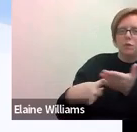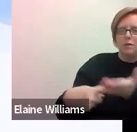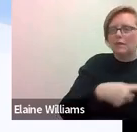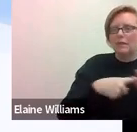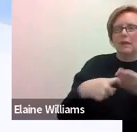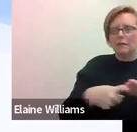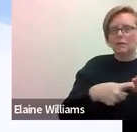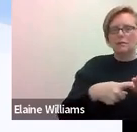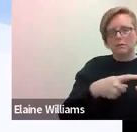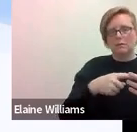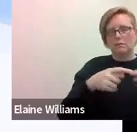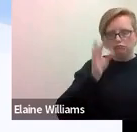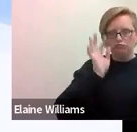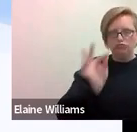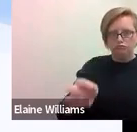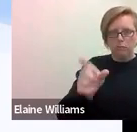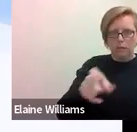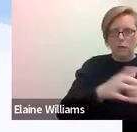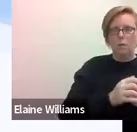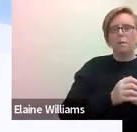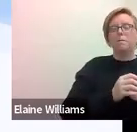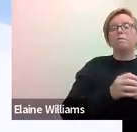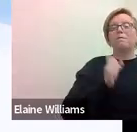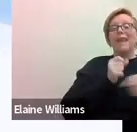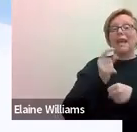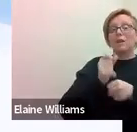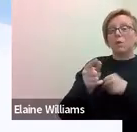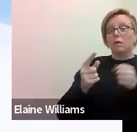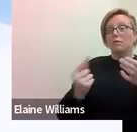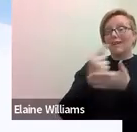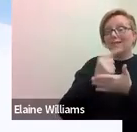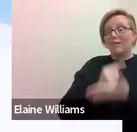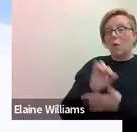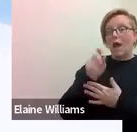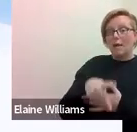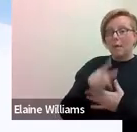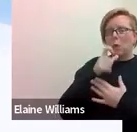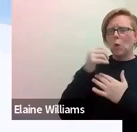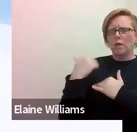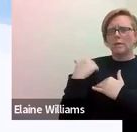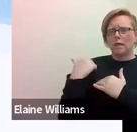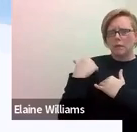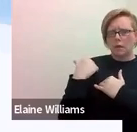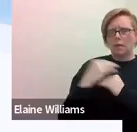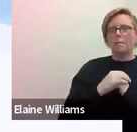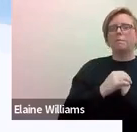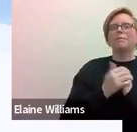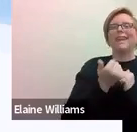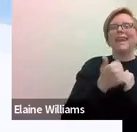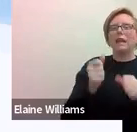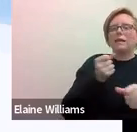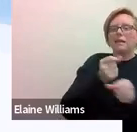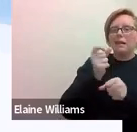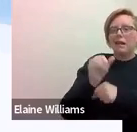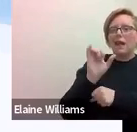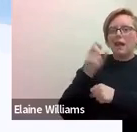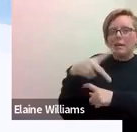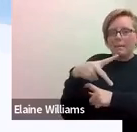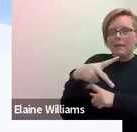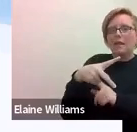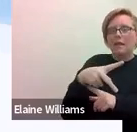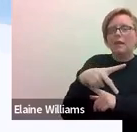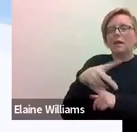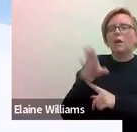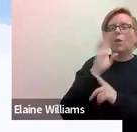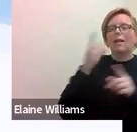Who is responsible for the annual review of the IEP? And it's expected that any annual review of the IEP due to take place during that